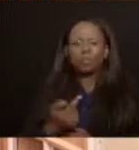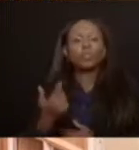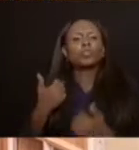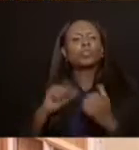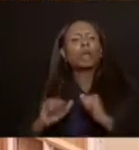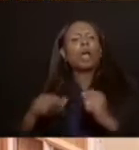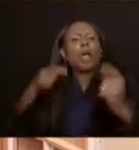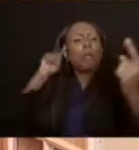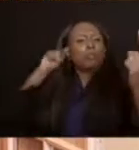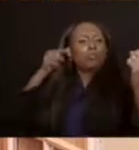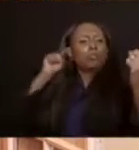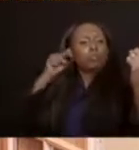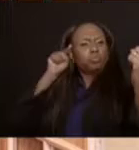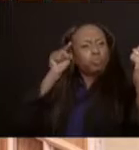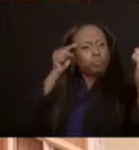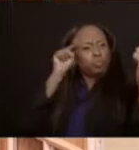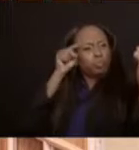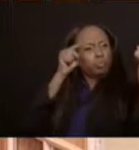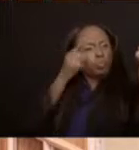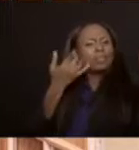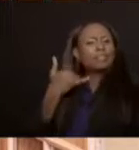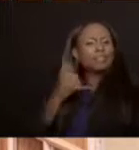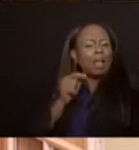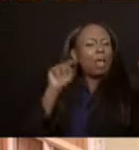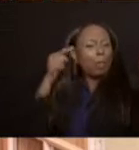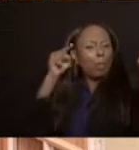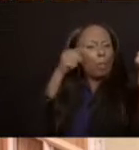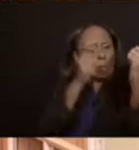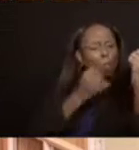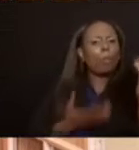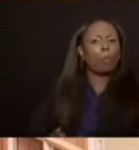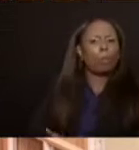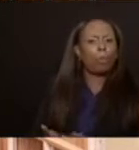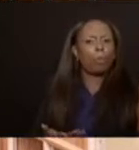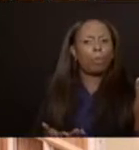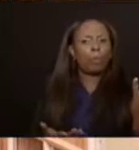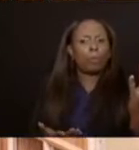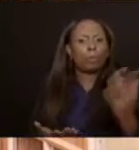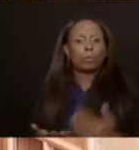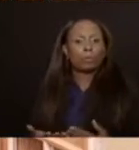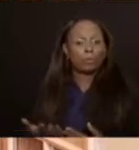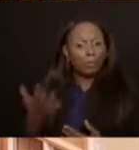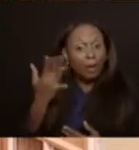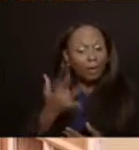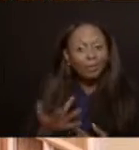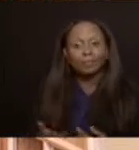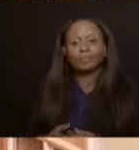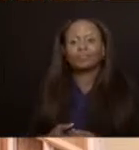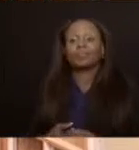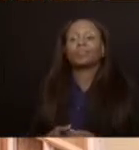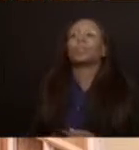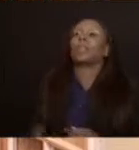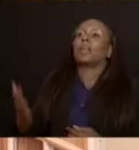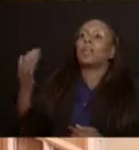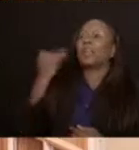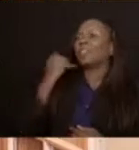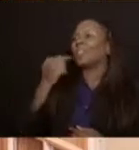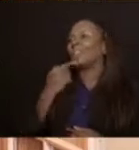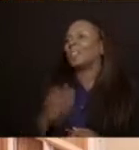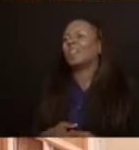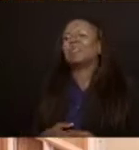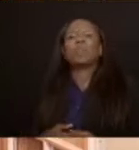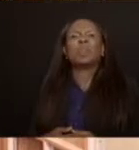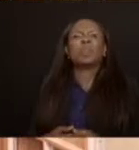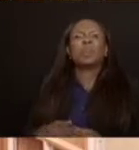at a faster and higher rate than persons would normally do, because as they keep saying, if we shoot for the stars and we end